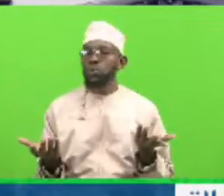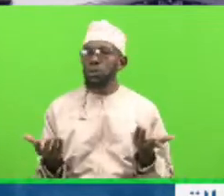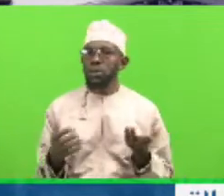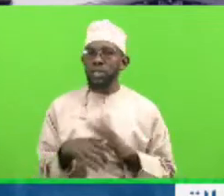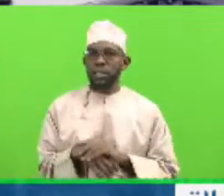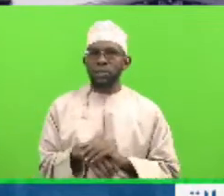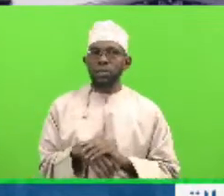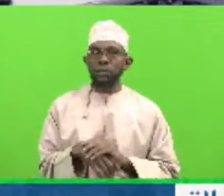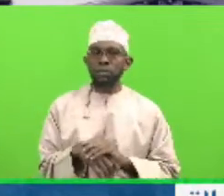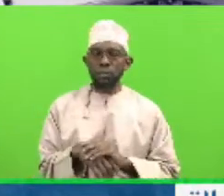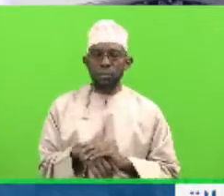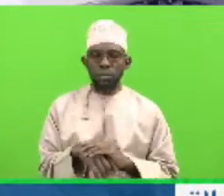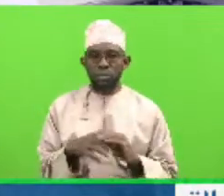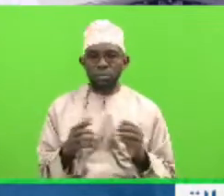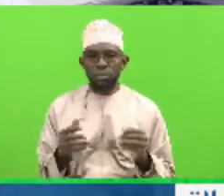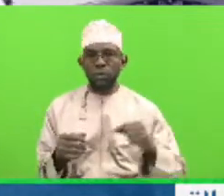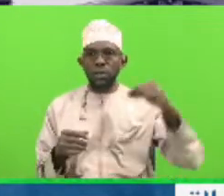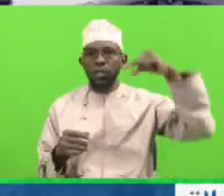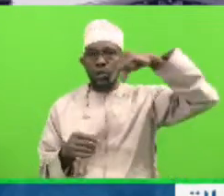Q.